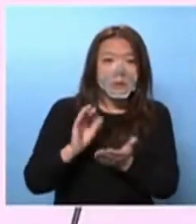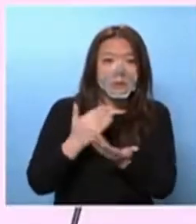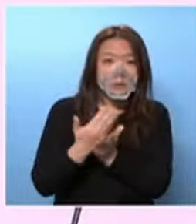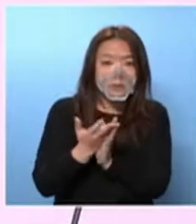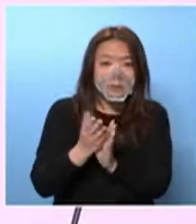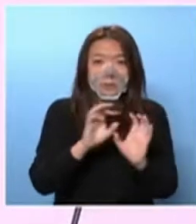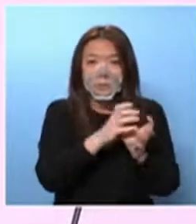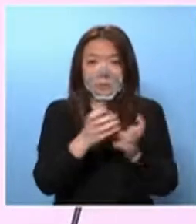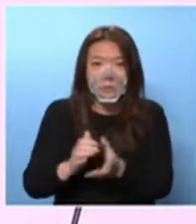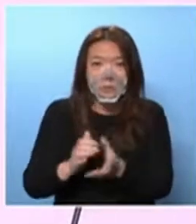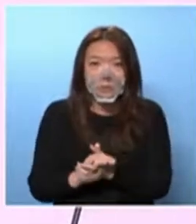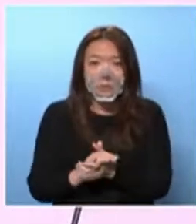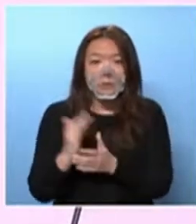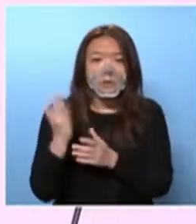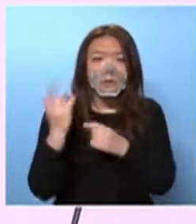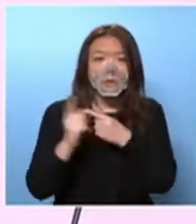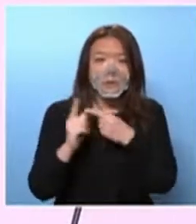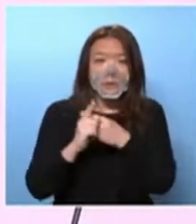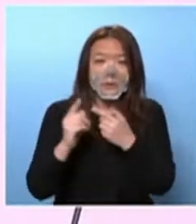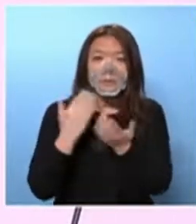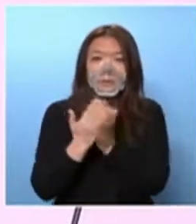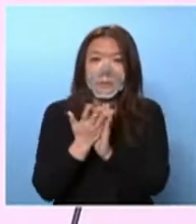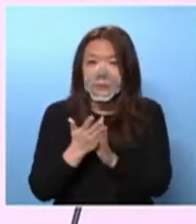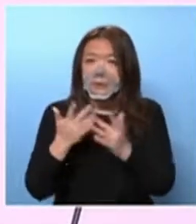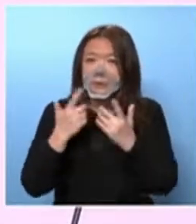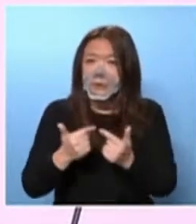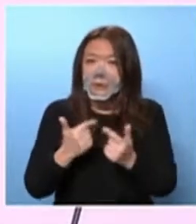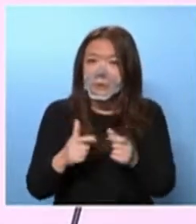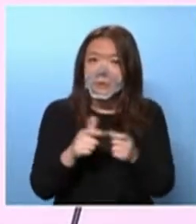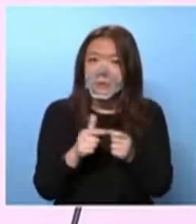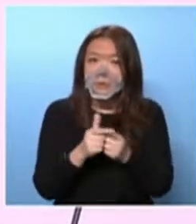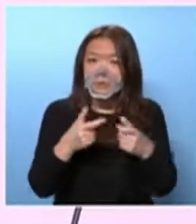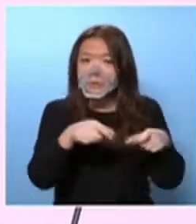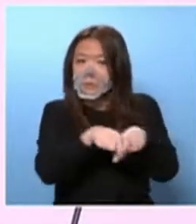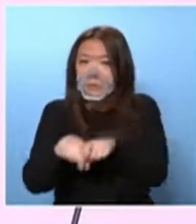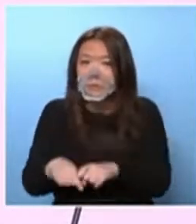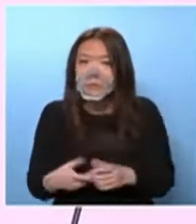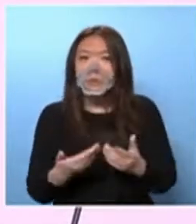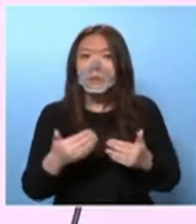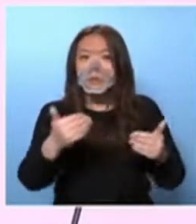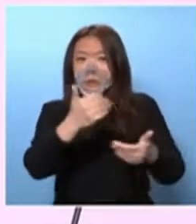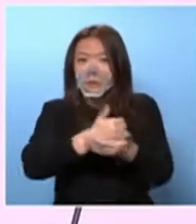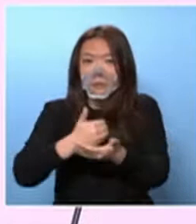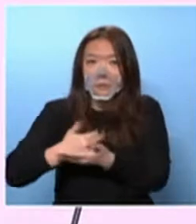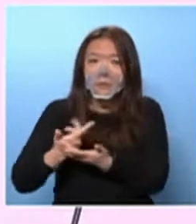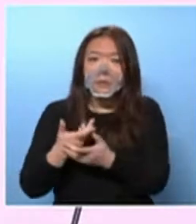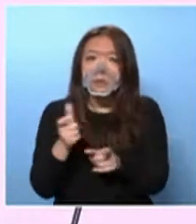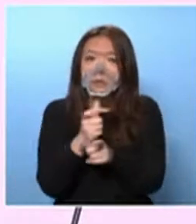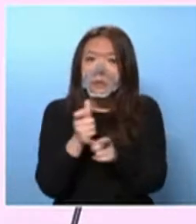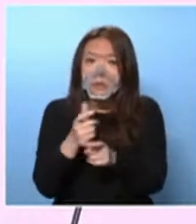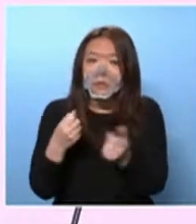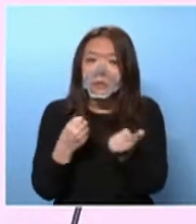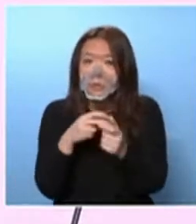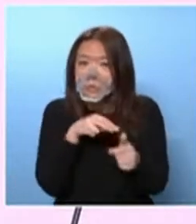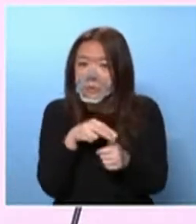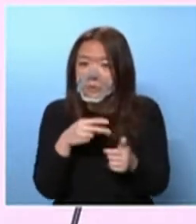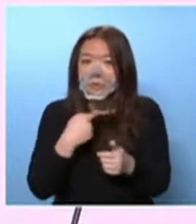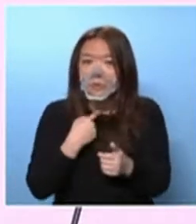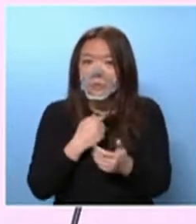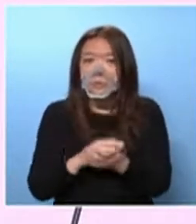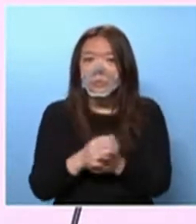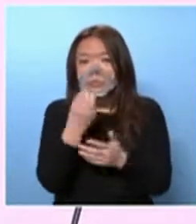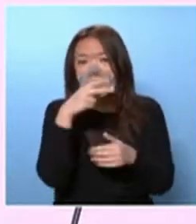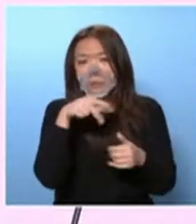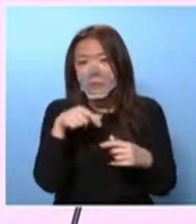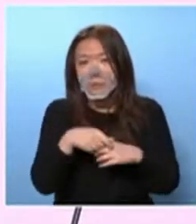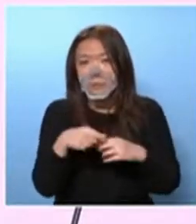RMB internationalization and transformation into a green and zero-emission economy have brought us new emissions and opportunities. Hong Kong has to proactively develop a more vibrant and diversified financial market